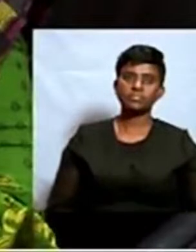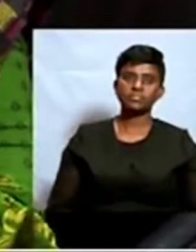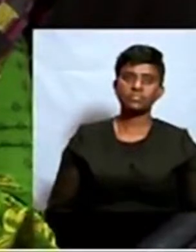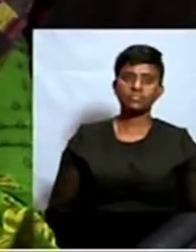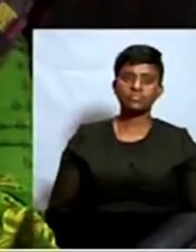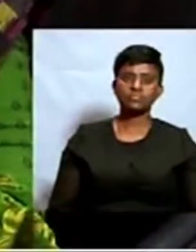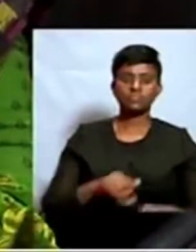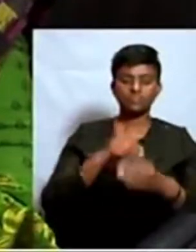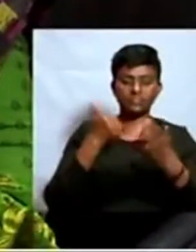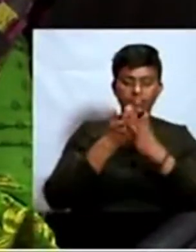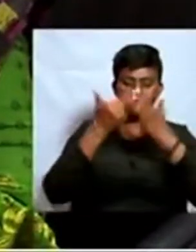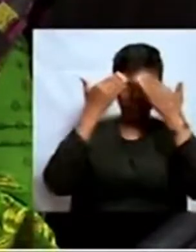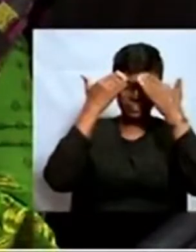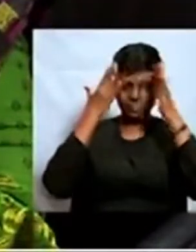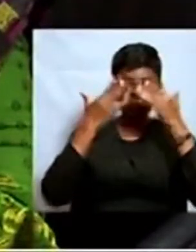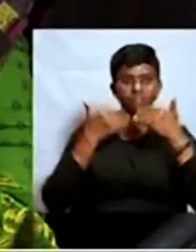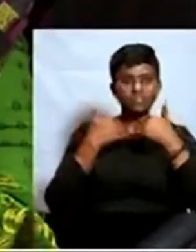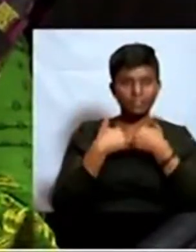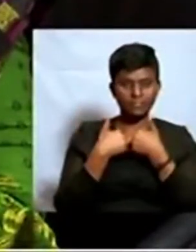As you are aware,